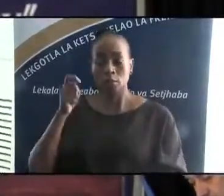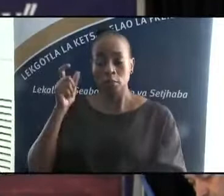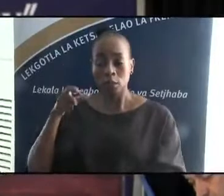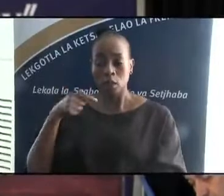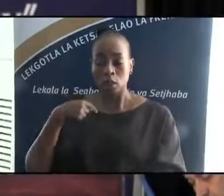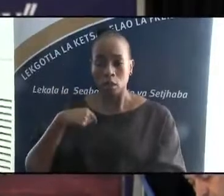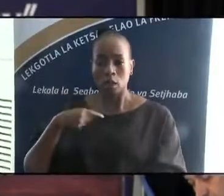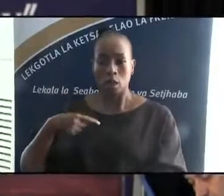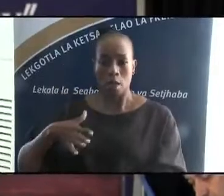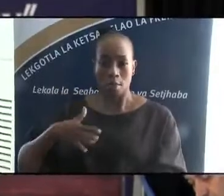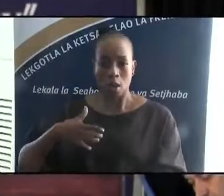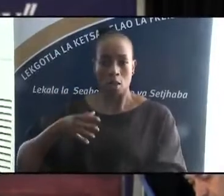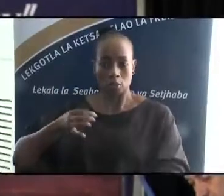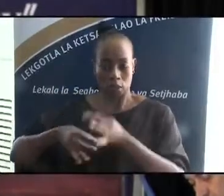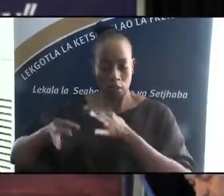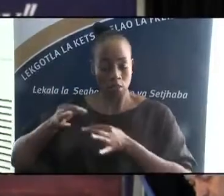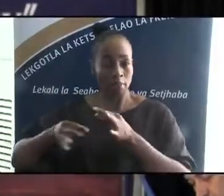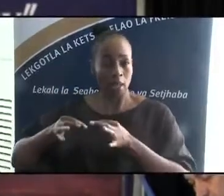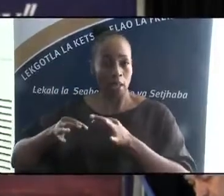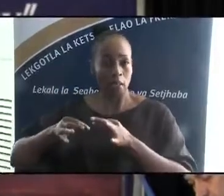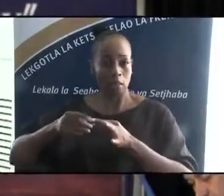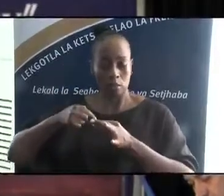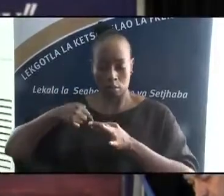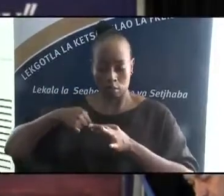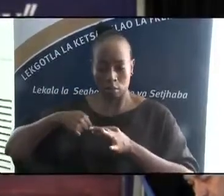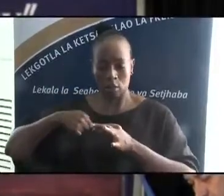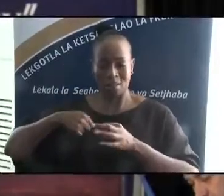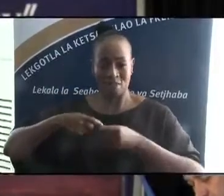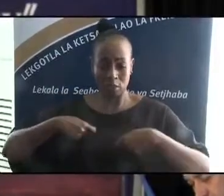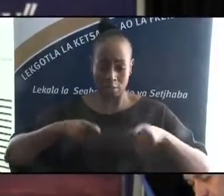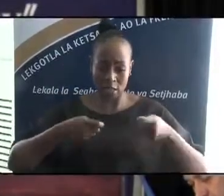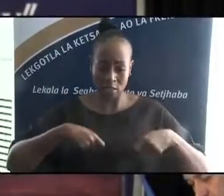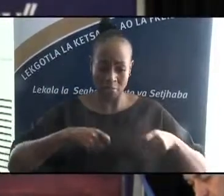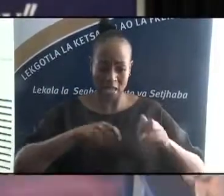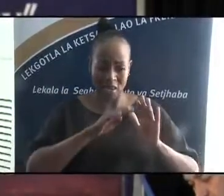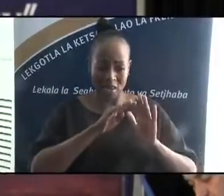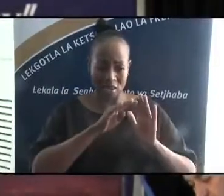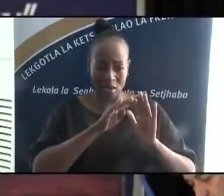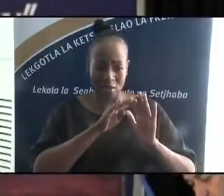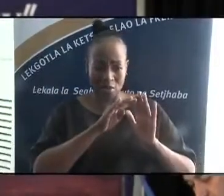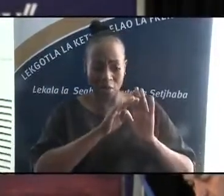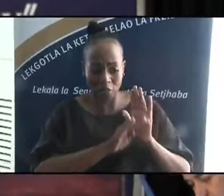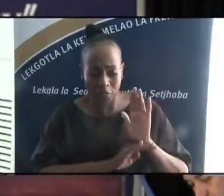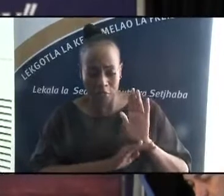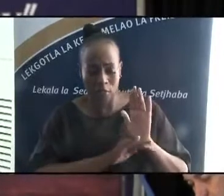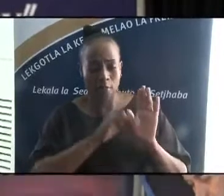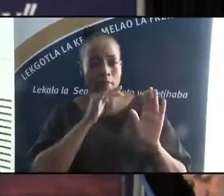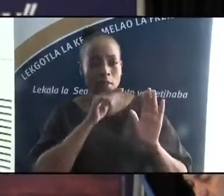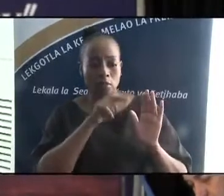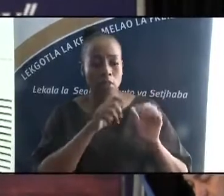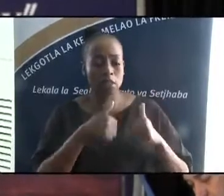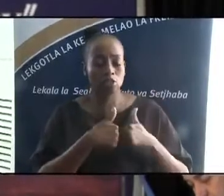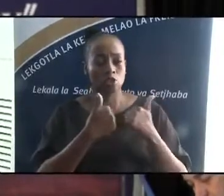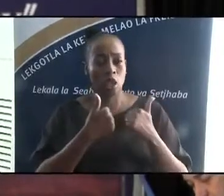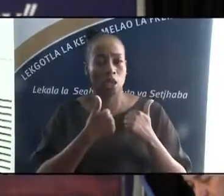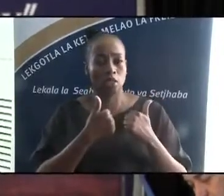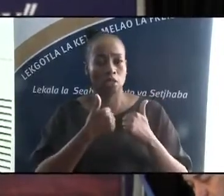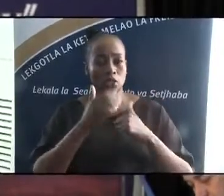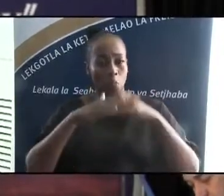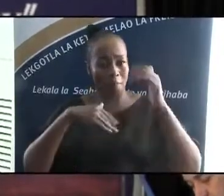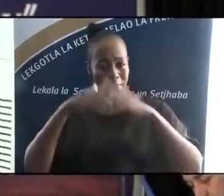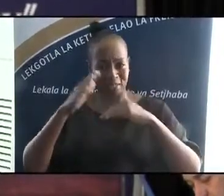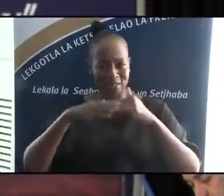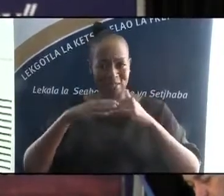I must outline that underspending on infrastructure conditional grants remains a challenge to our